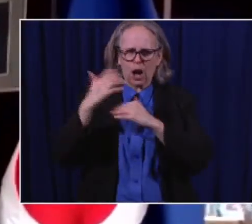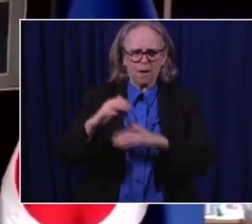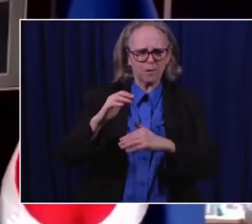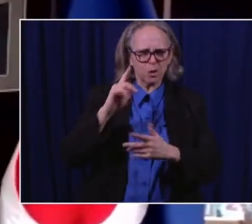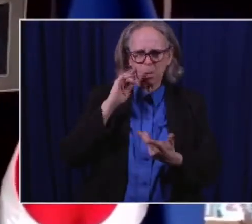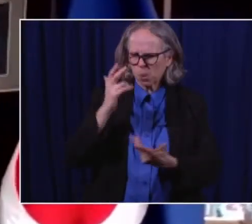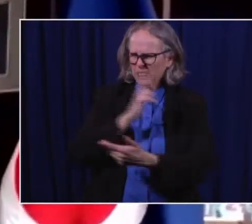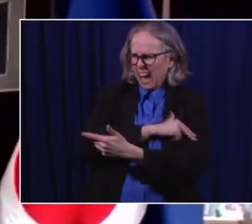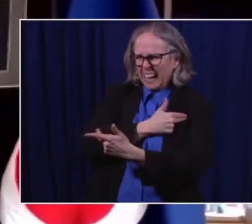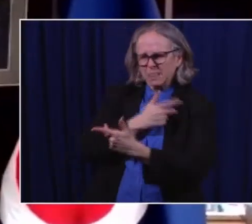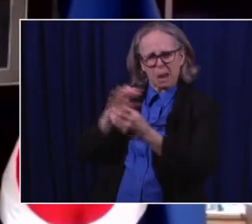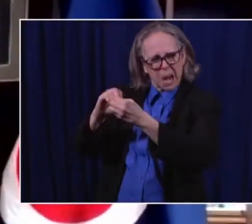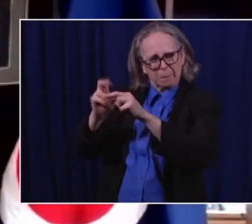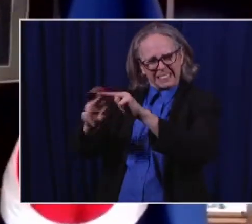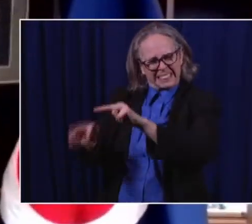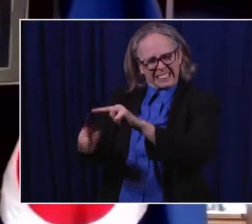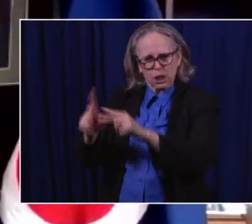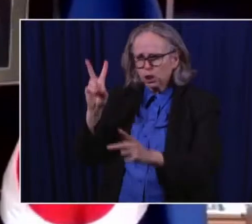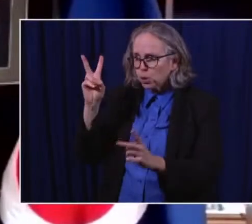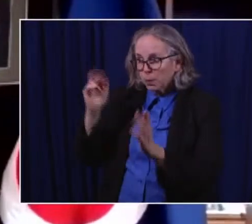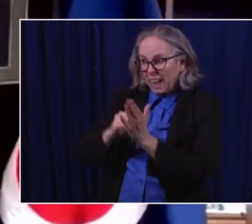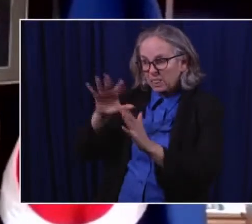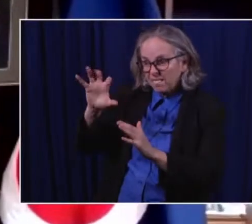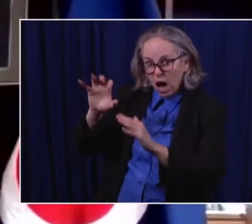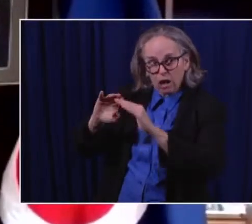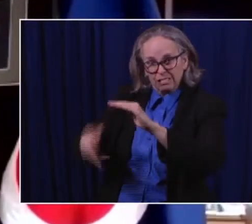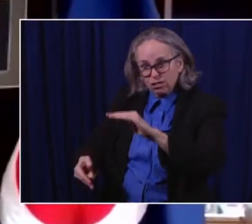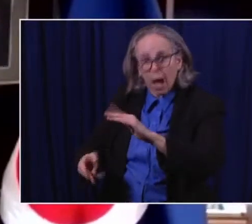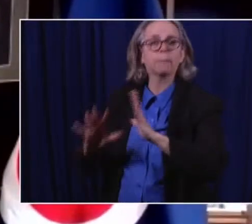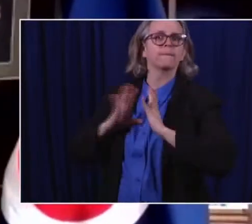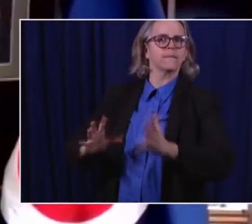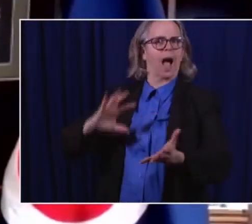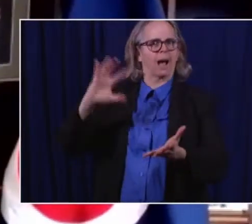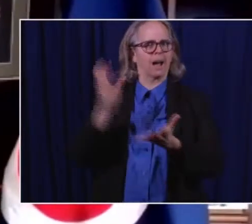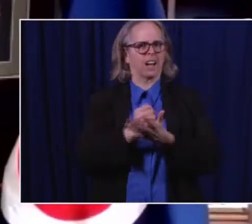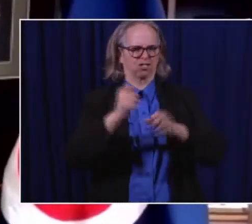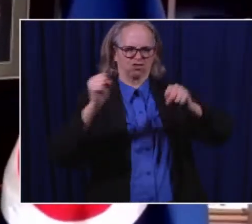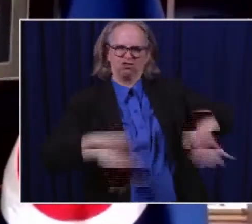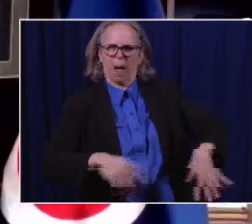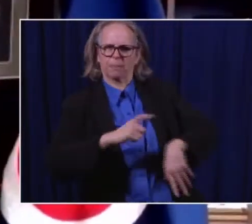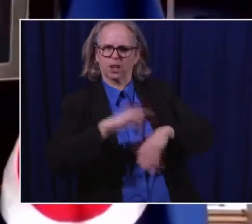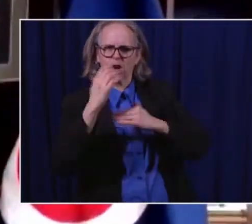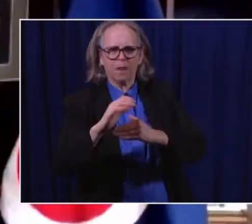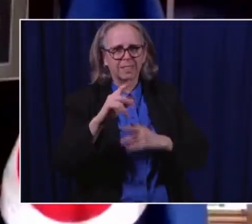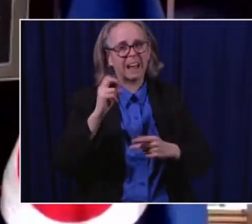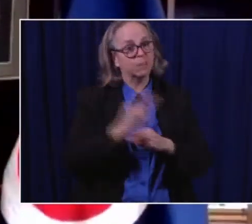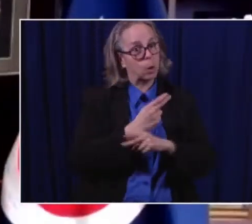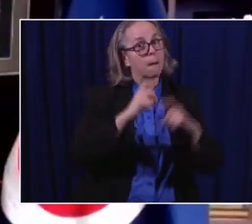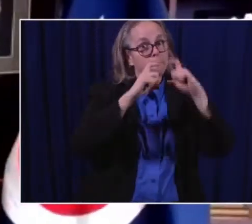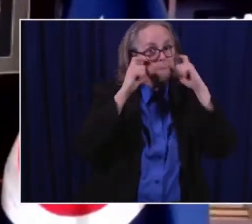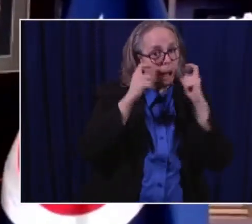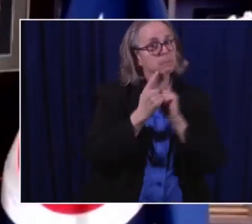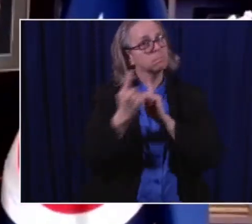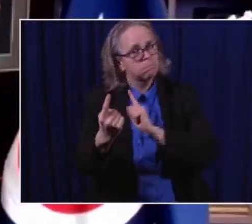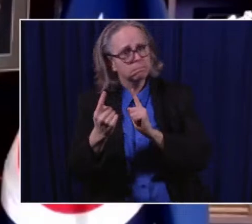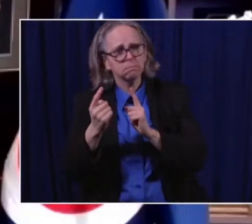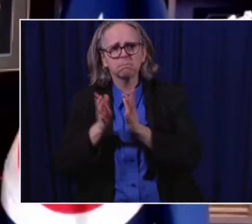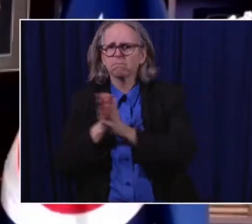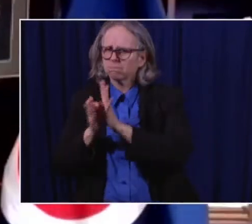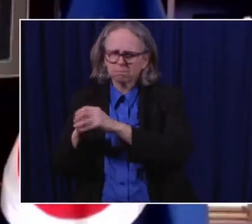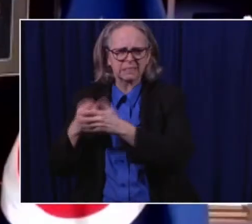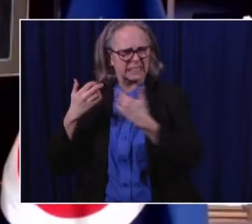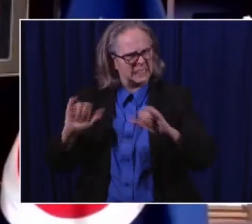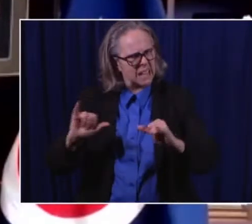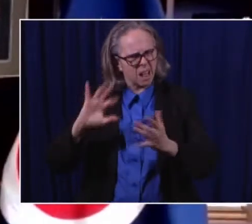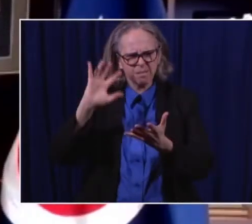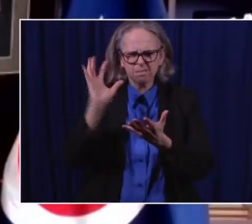our masks and get our vaccines and do the things that we need to do to keep reducing the number of hospitalizations, that day can